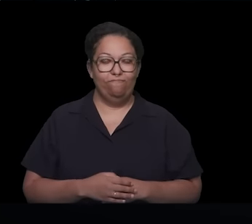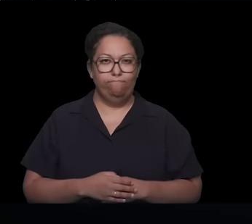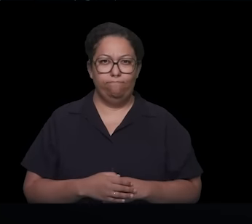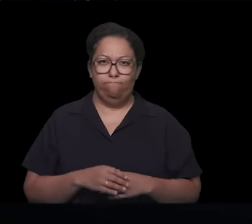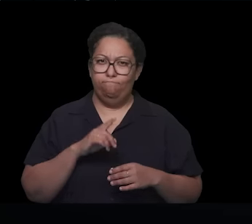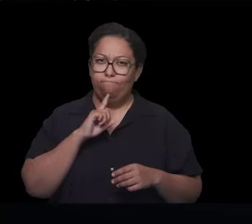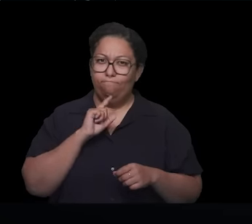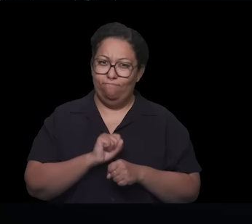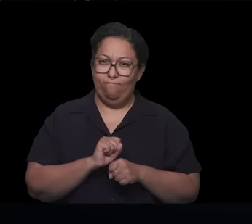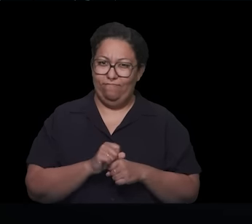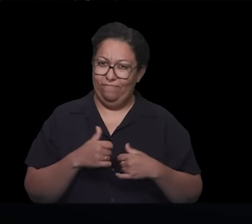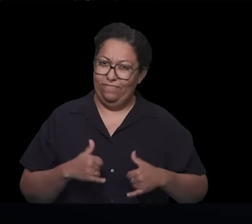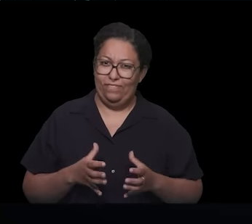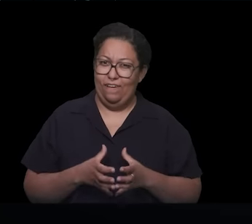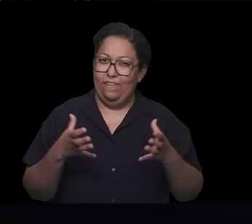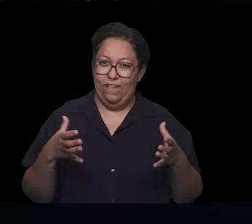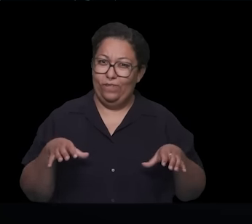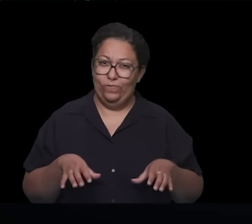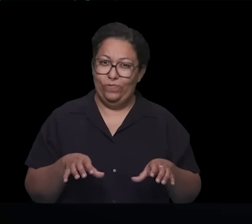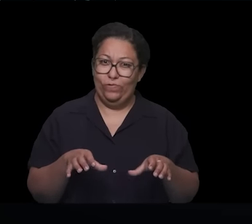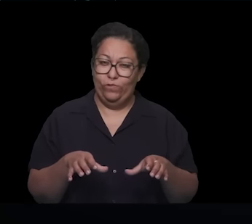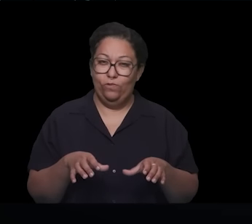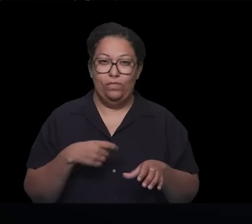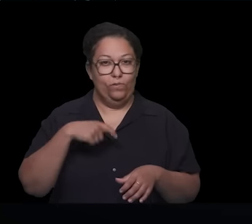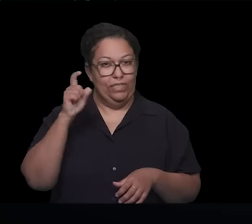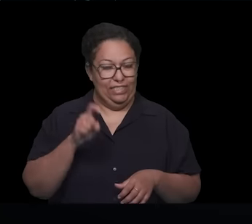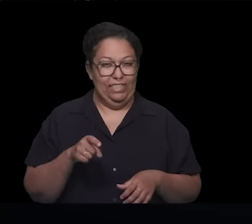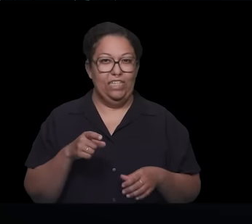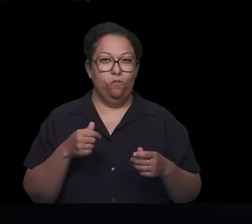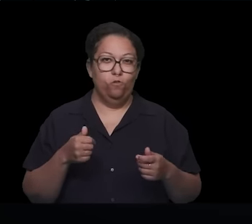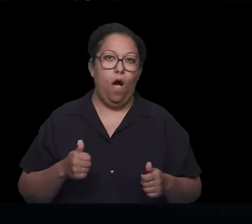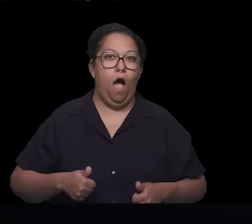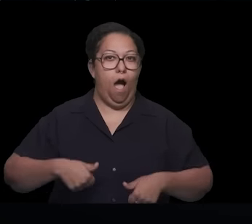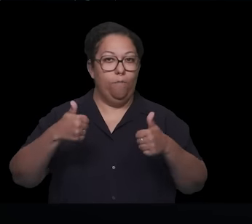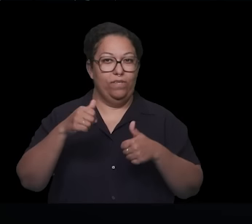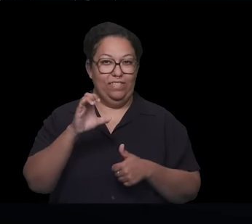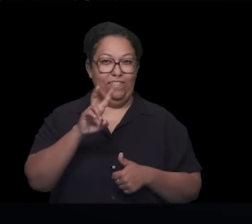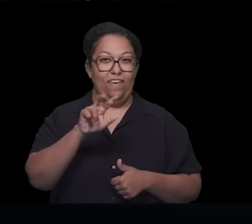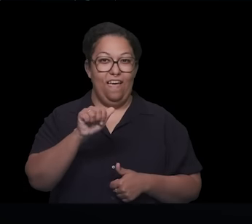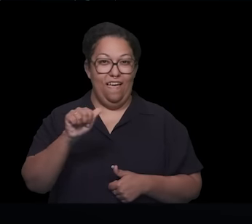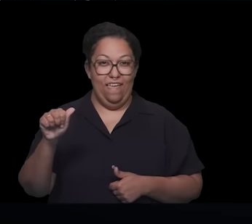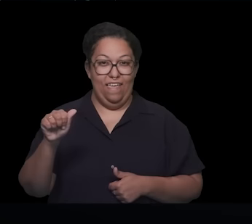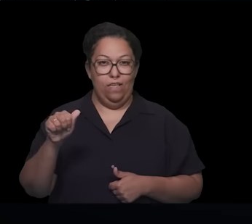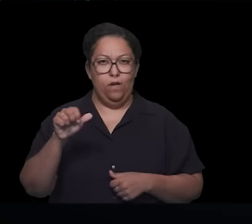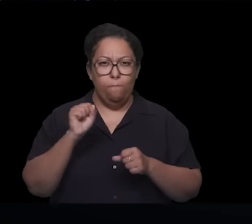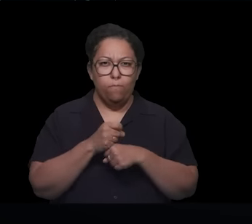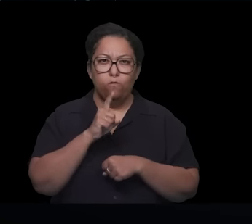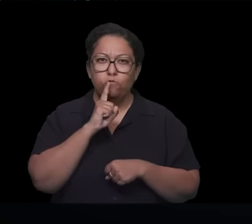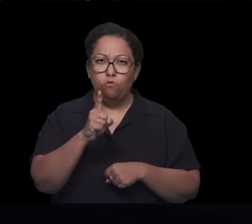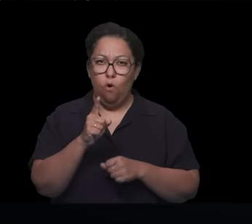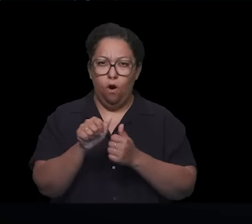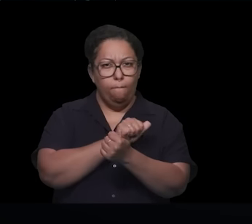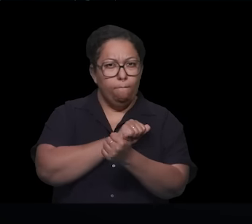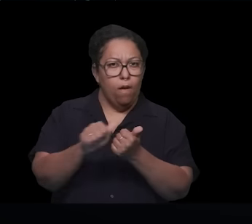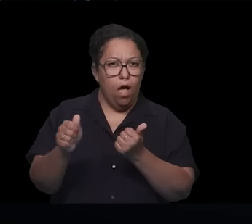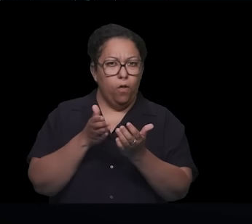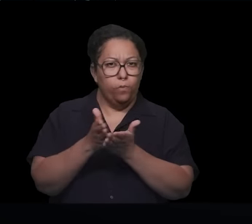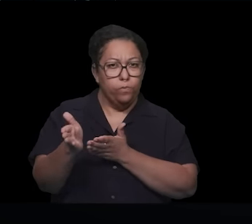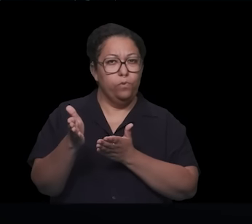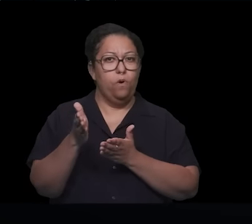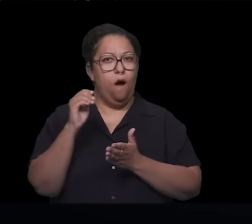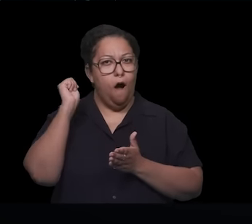tonight. But there's still so much to do. We need to update the CVAA. We need to